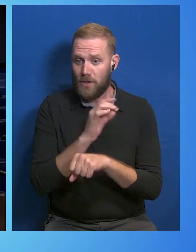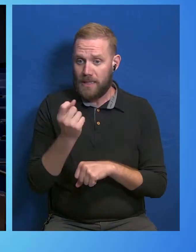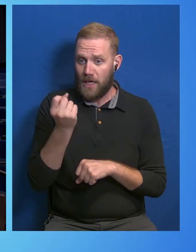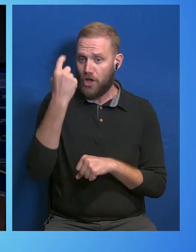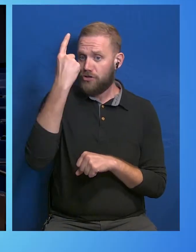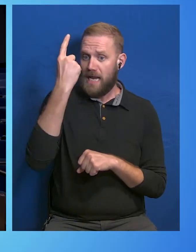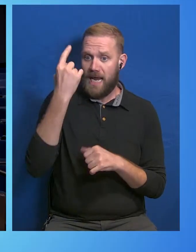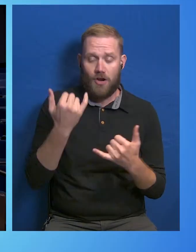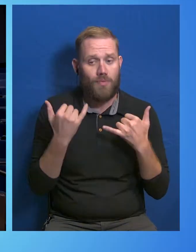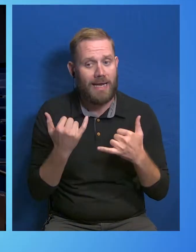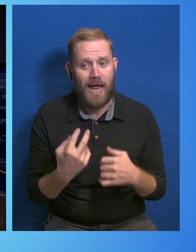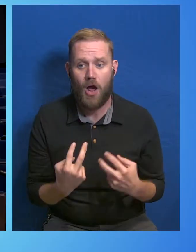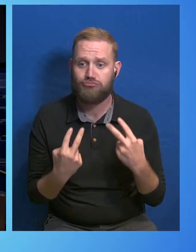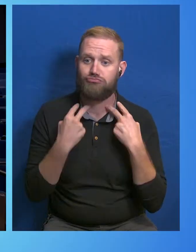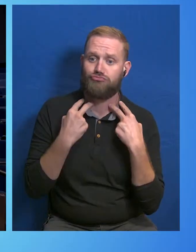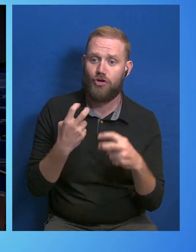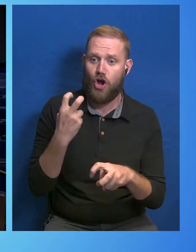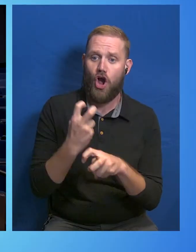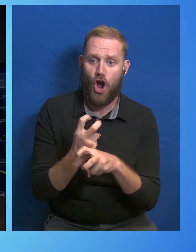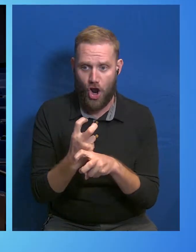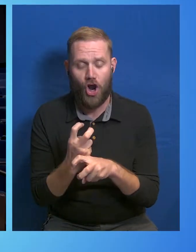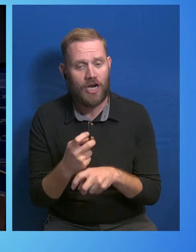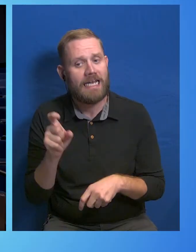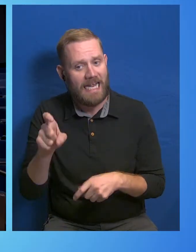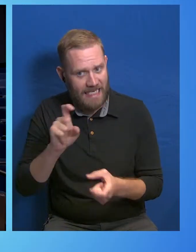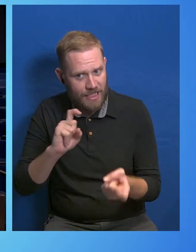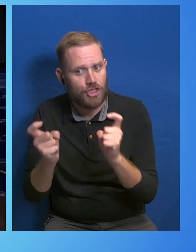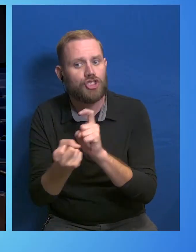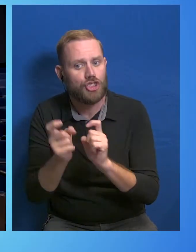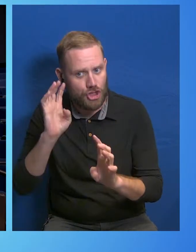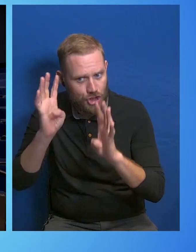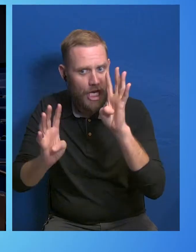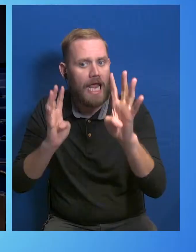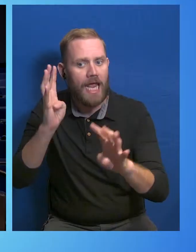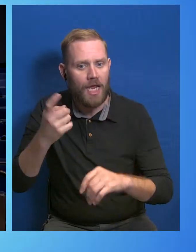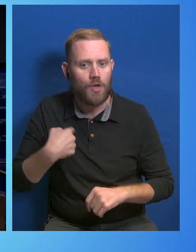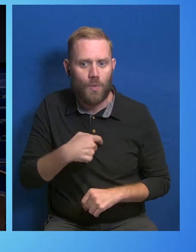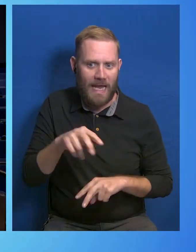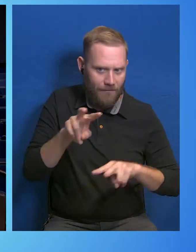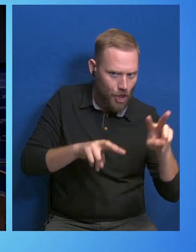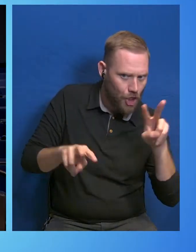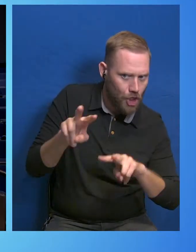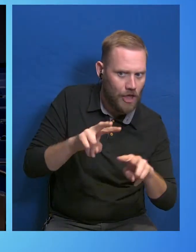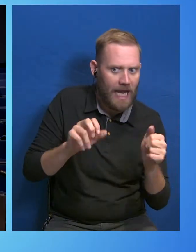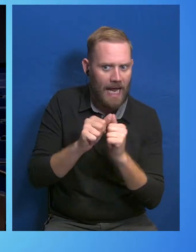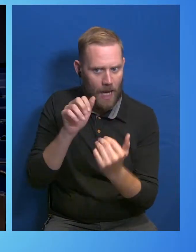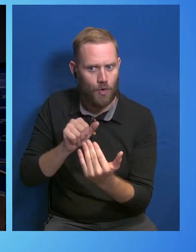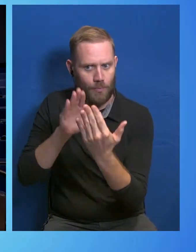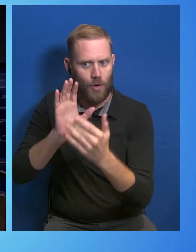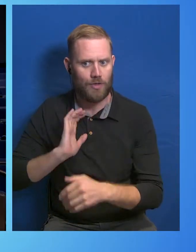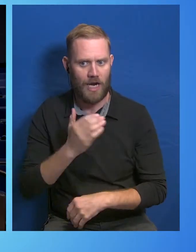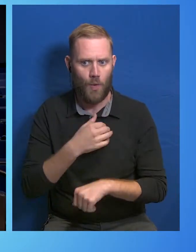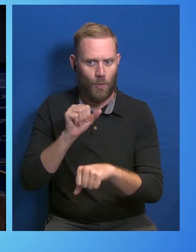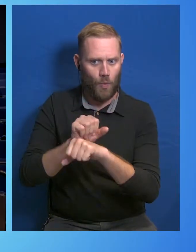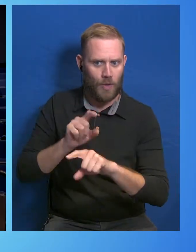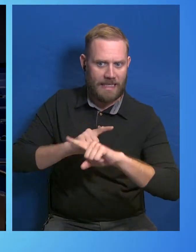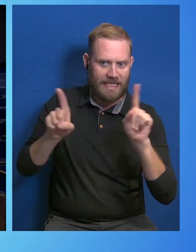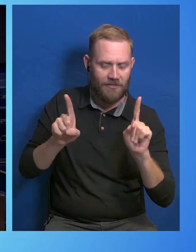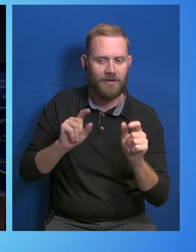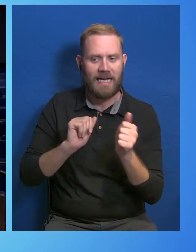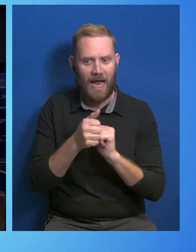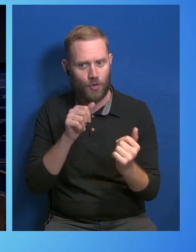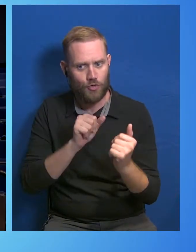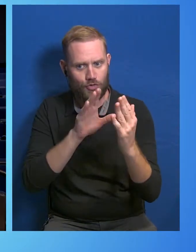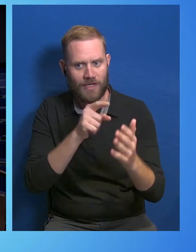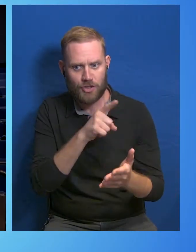we're in a really hard place and there needs to be change. And we have to look at how to do things differently to address our budget